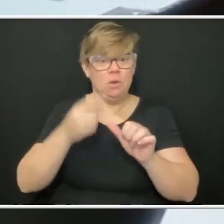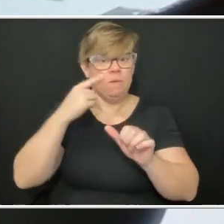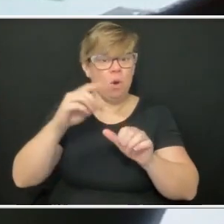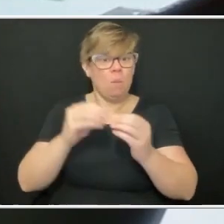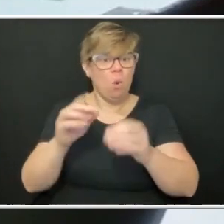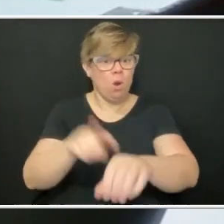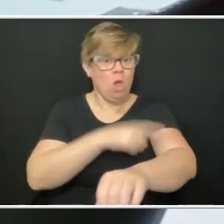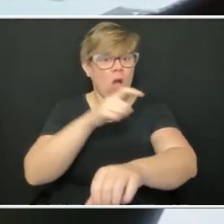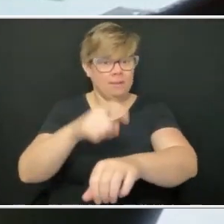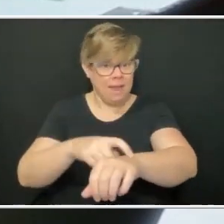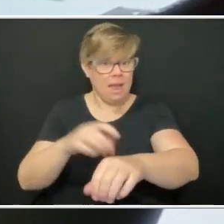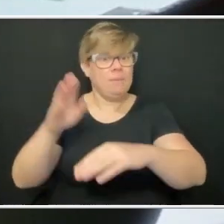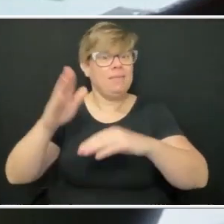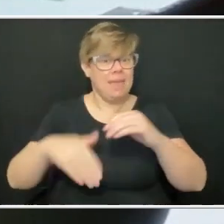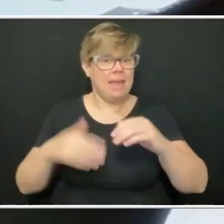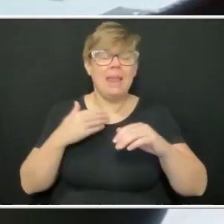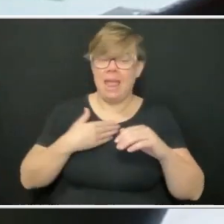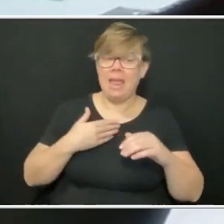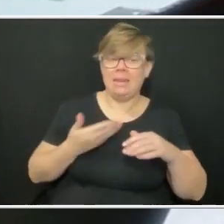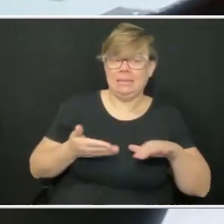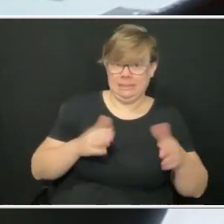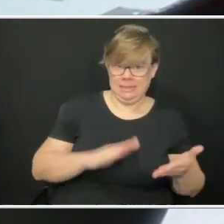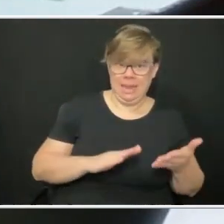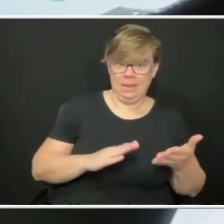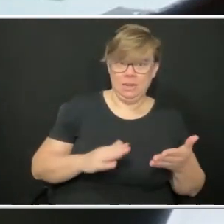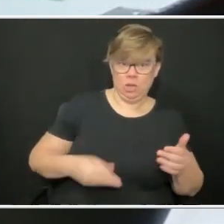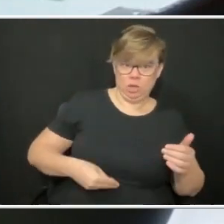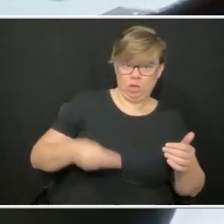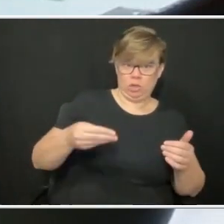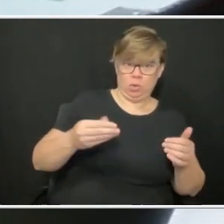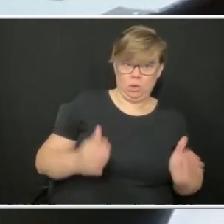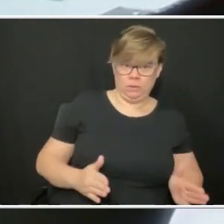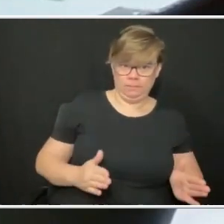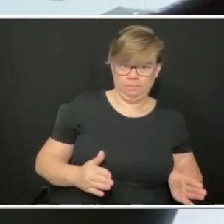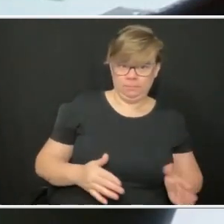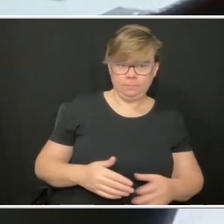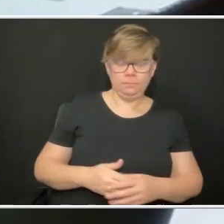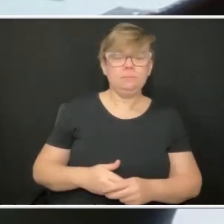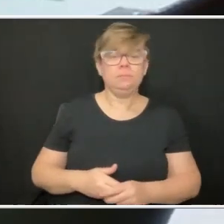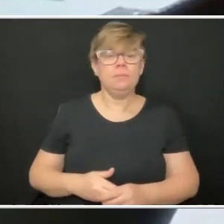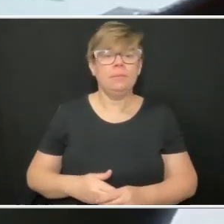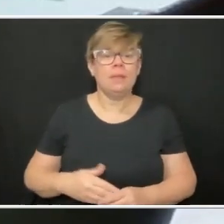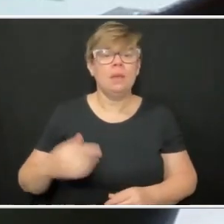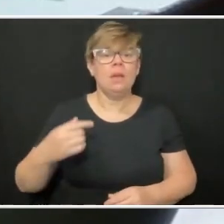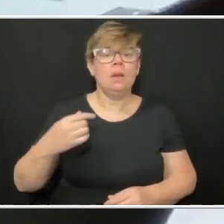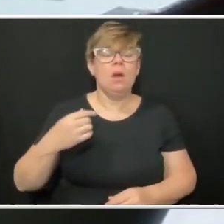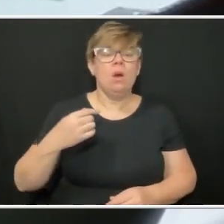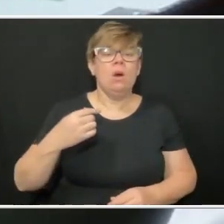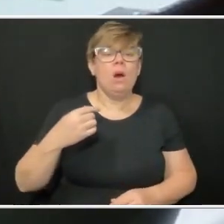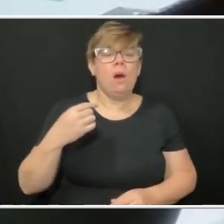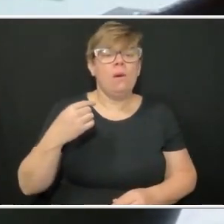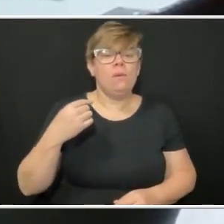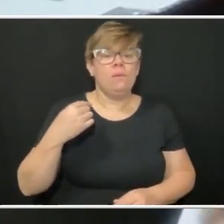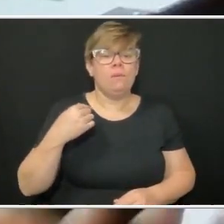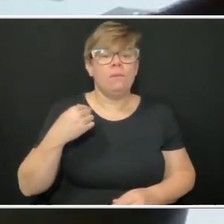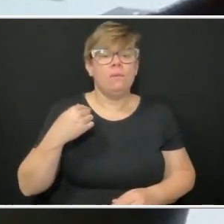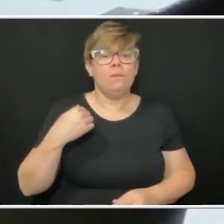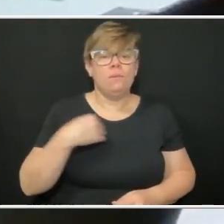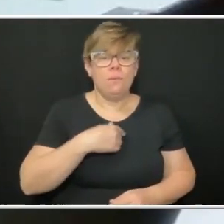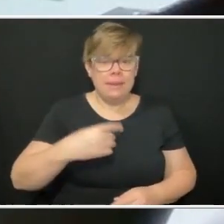a deceased donor as well. Most of the time, we quote that a good kidney should last